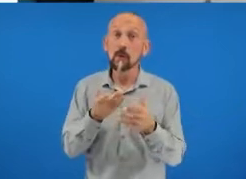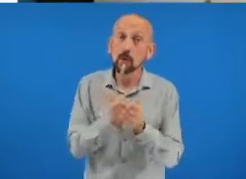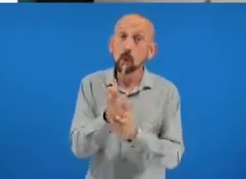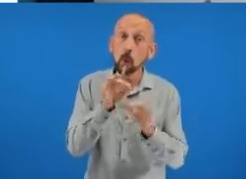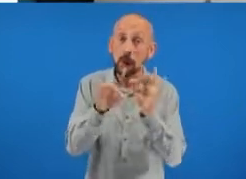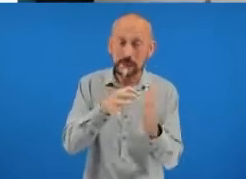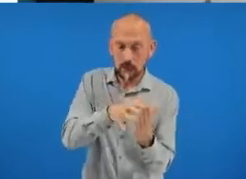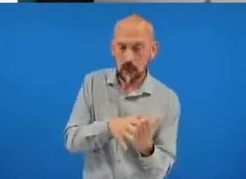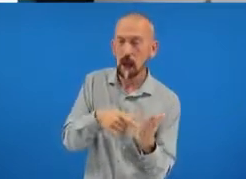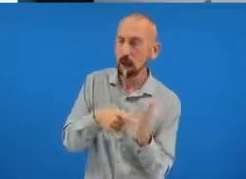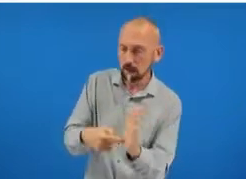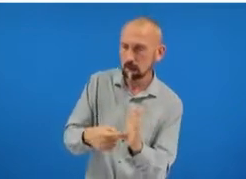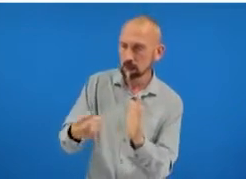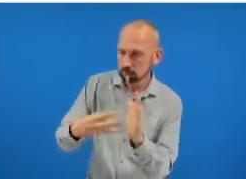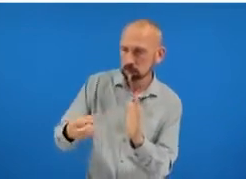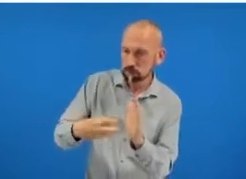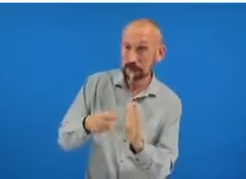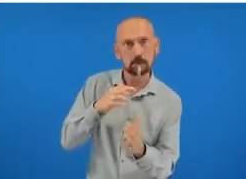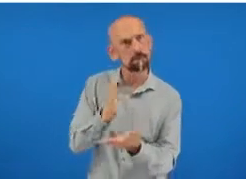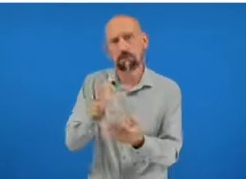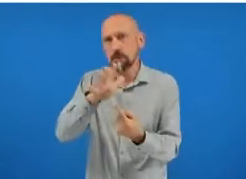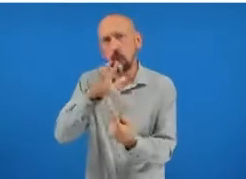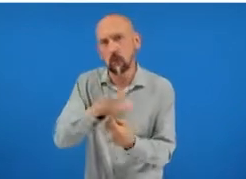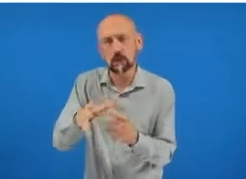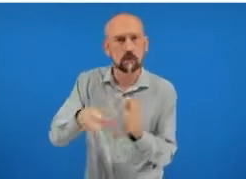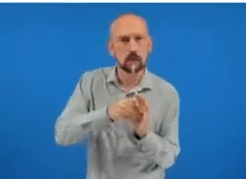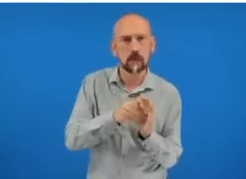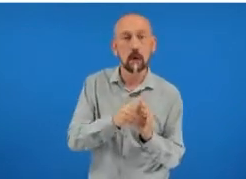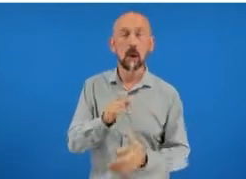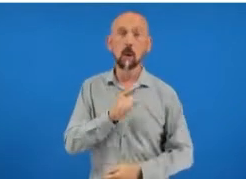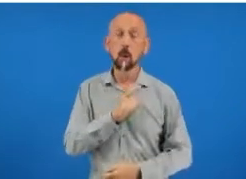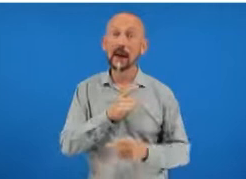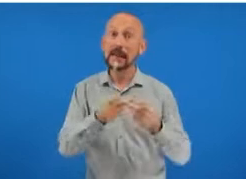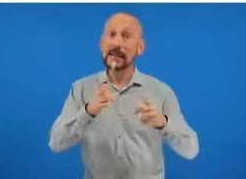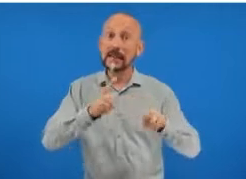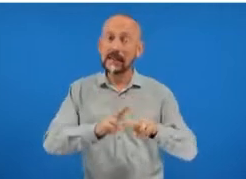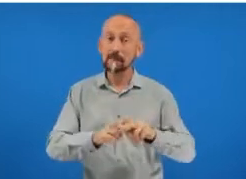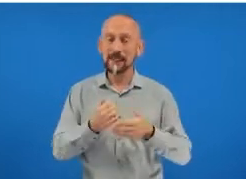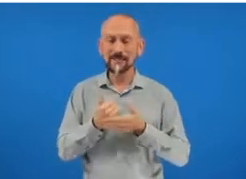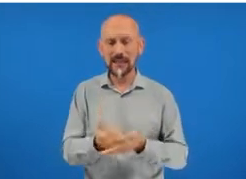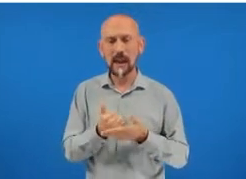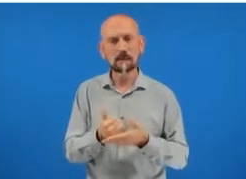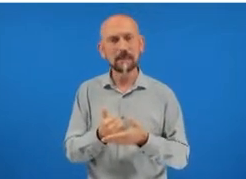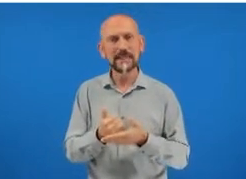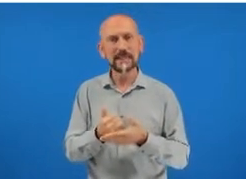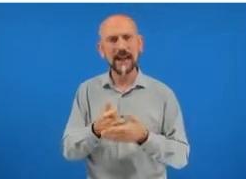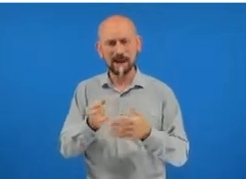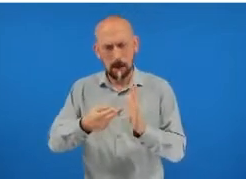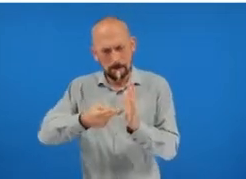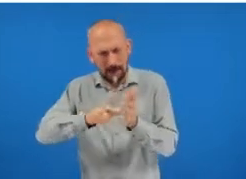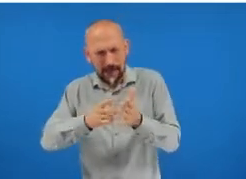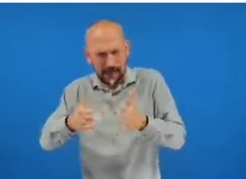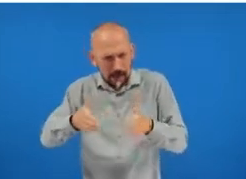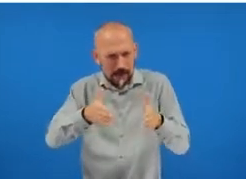stage of treatment. Because if we have a roadmap for therapy that is full of gaps, it's really going to